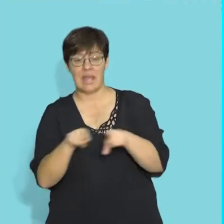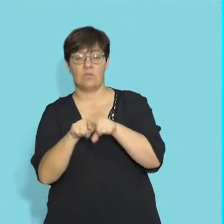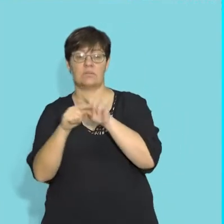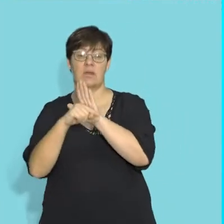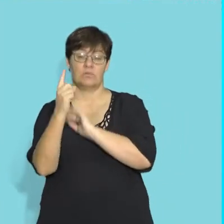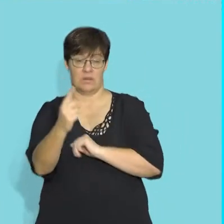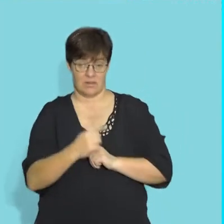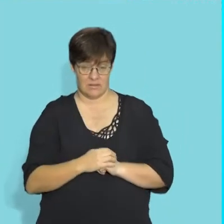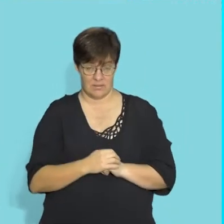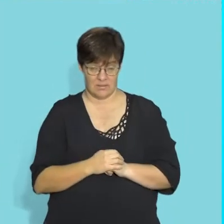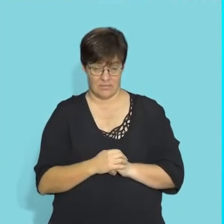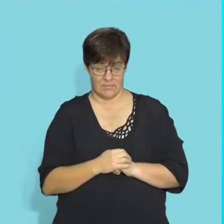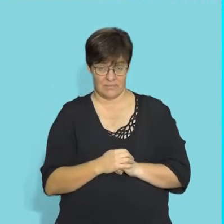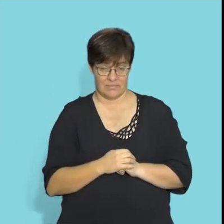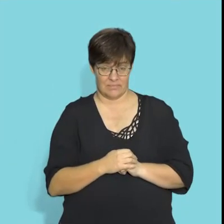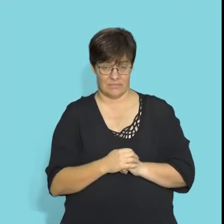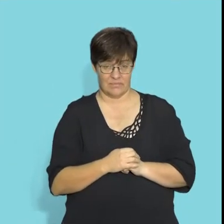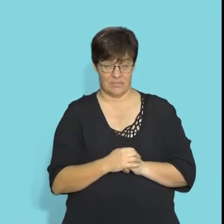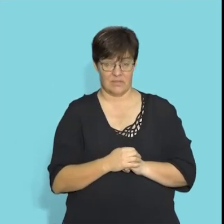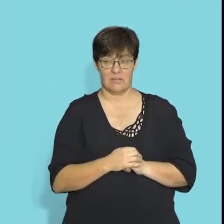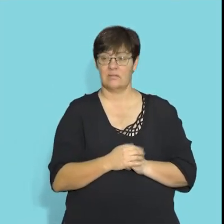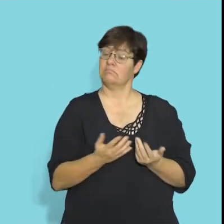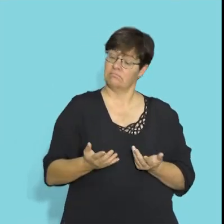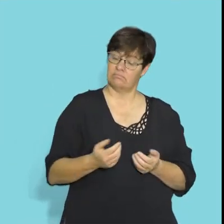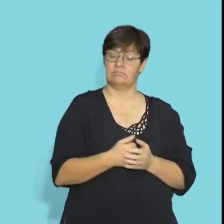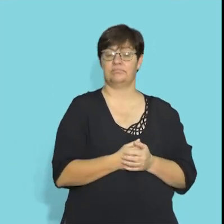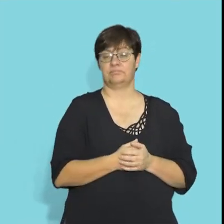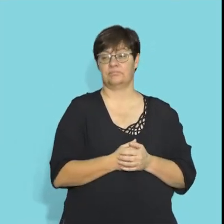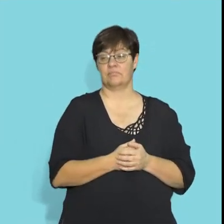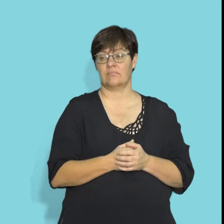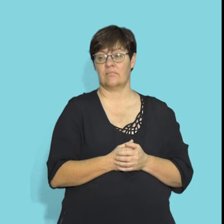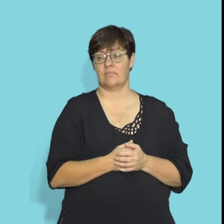to -1. Now, what does that mean? It means that